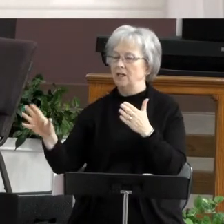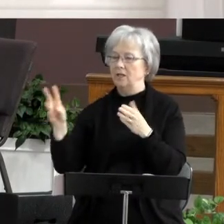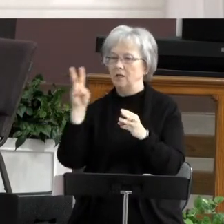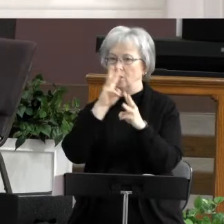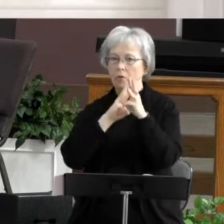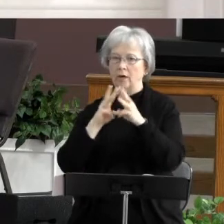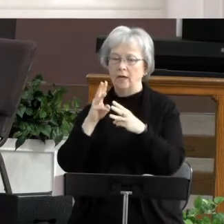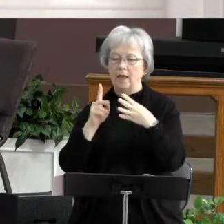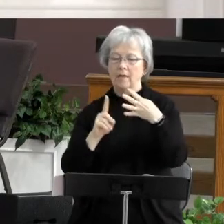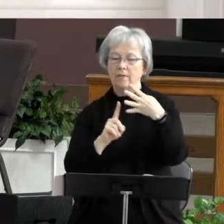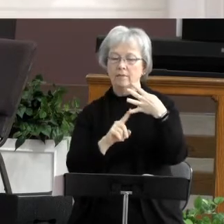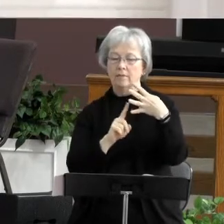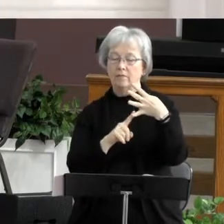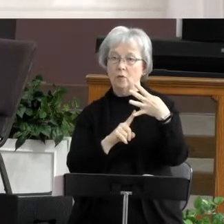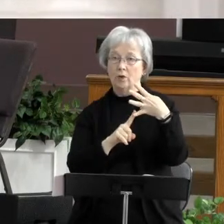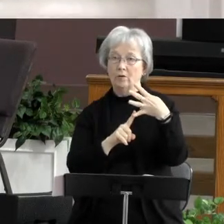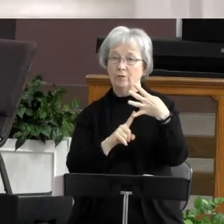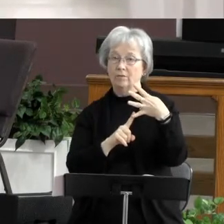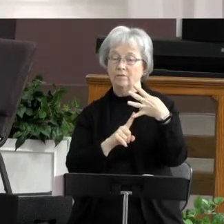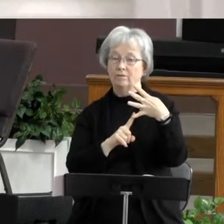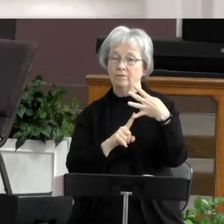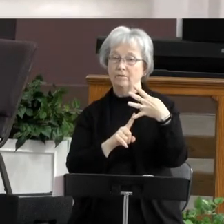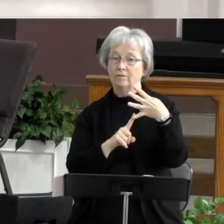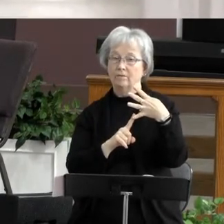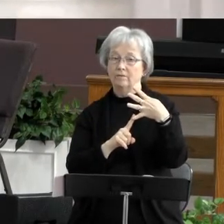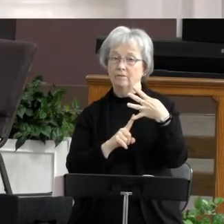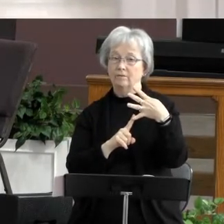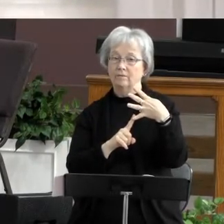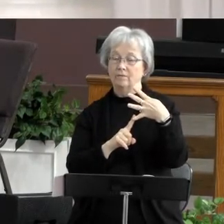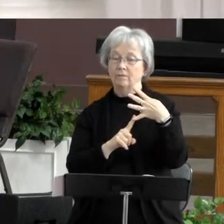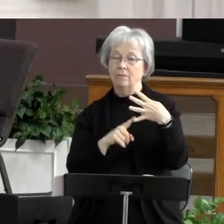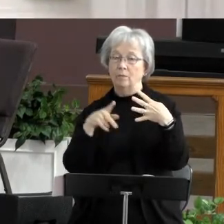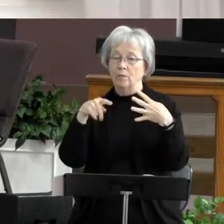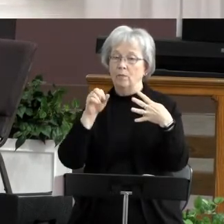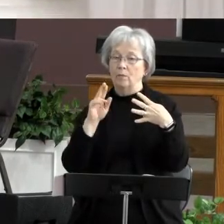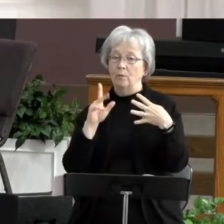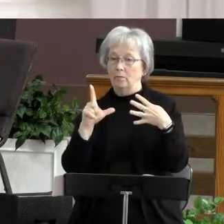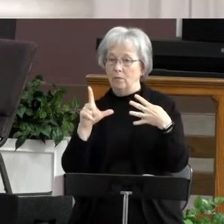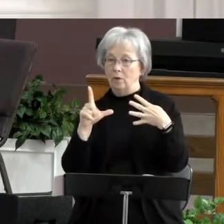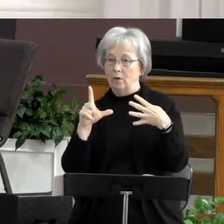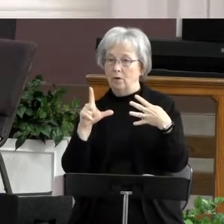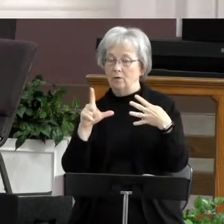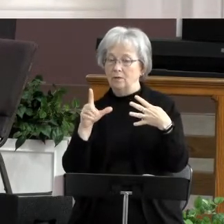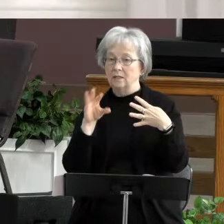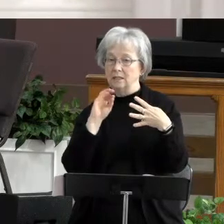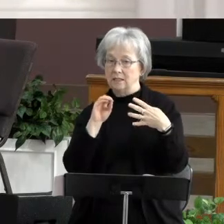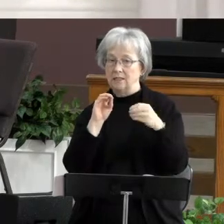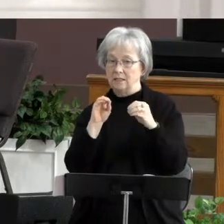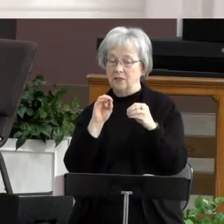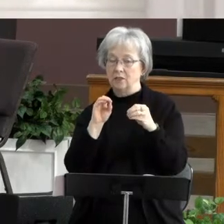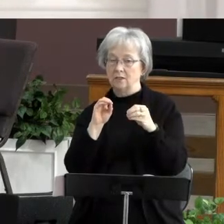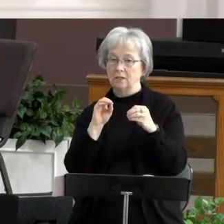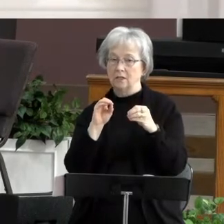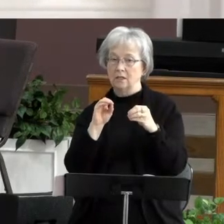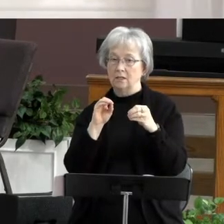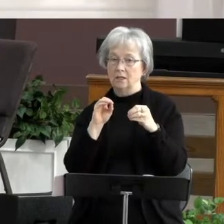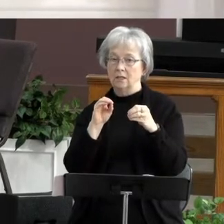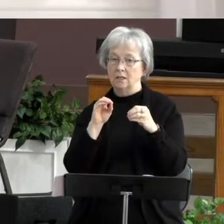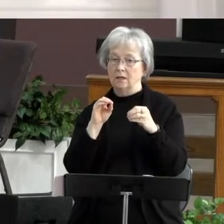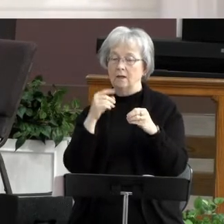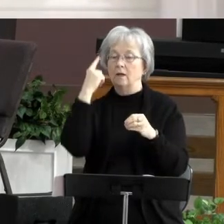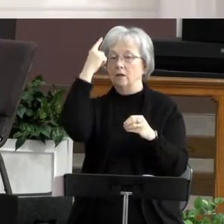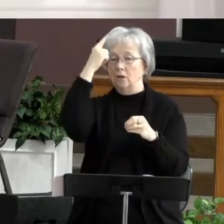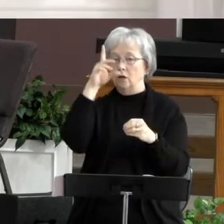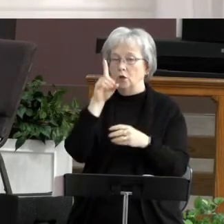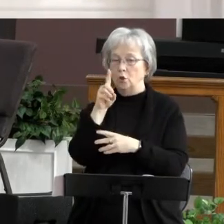And then the fourth thing that Paul gives us instructions on is to dwell on the excellence and